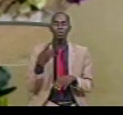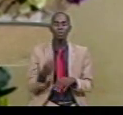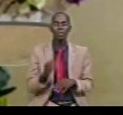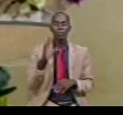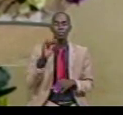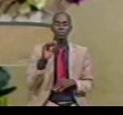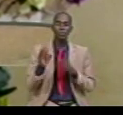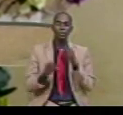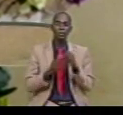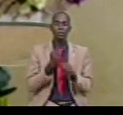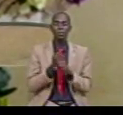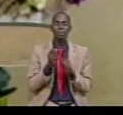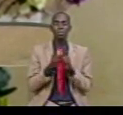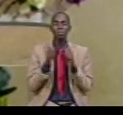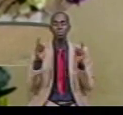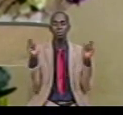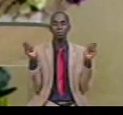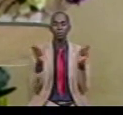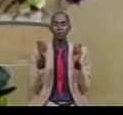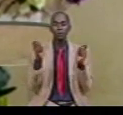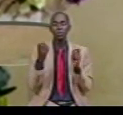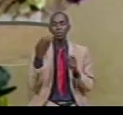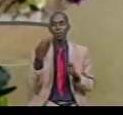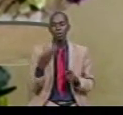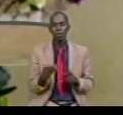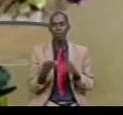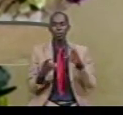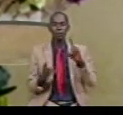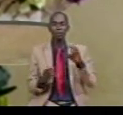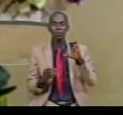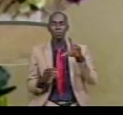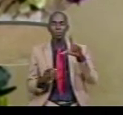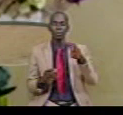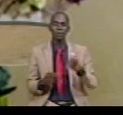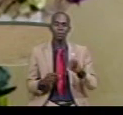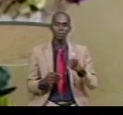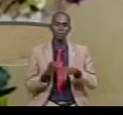jubilee of the Deeper Christian Life Ministry.